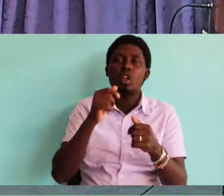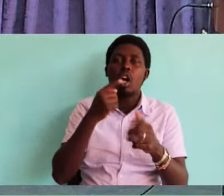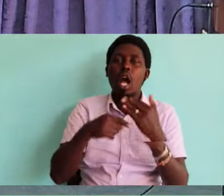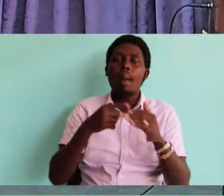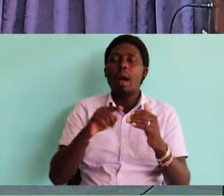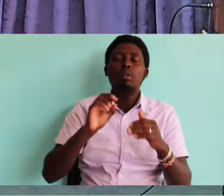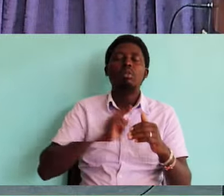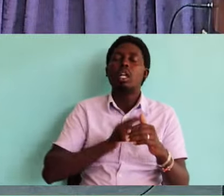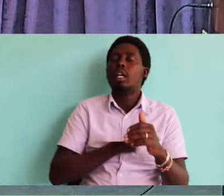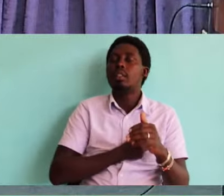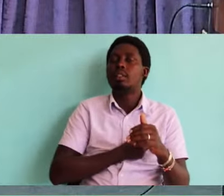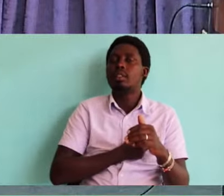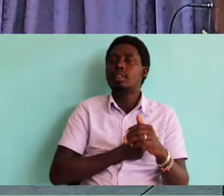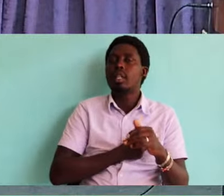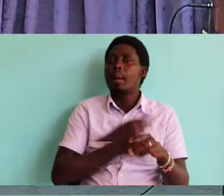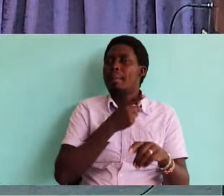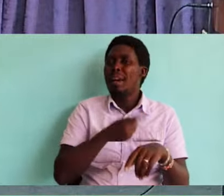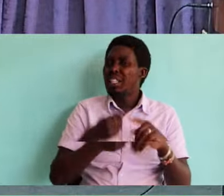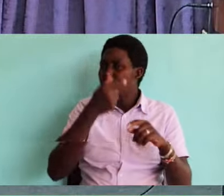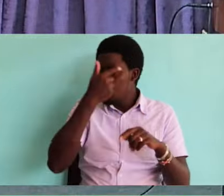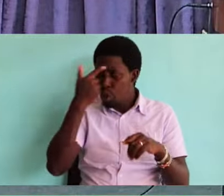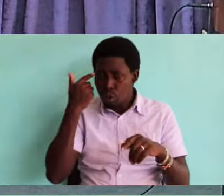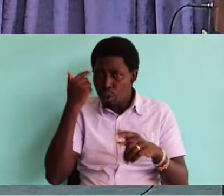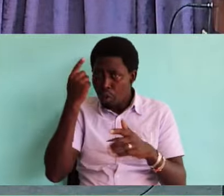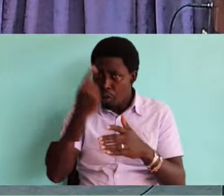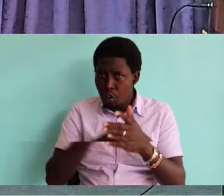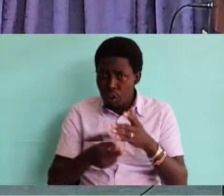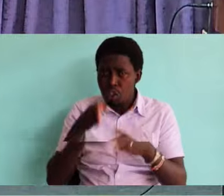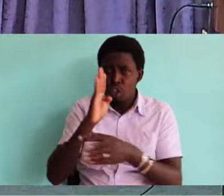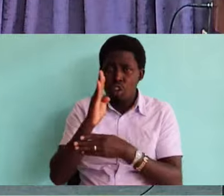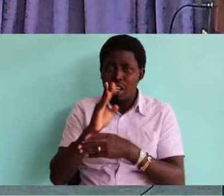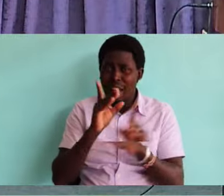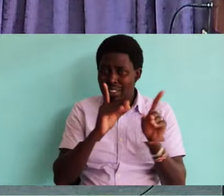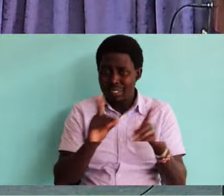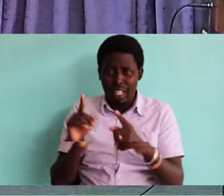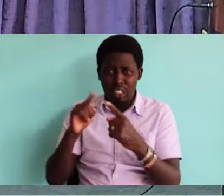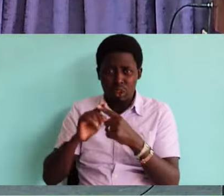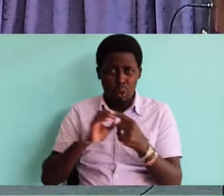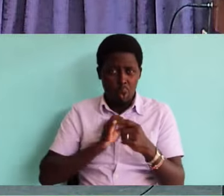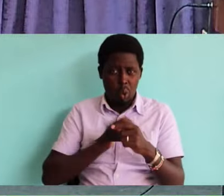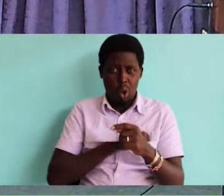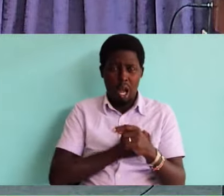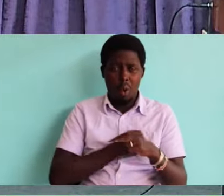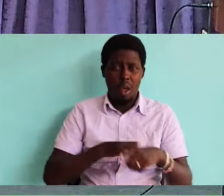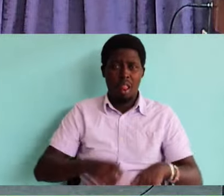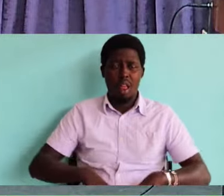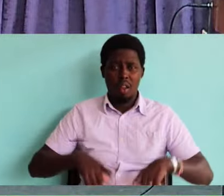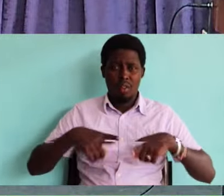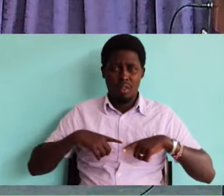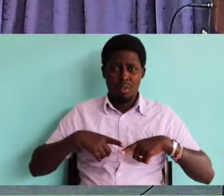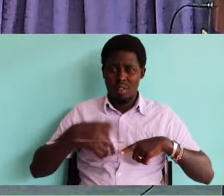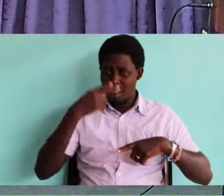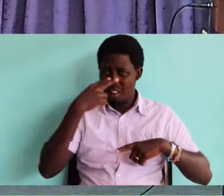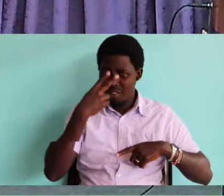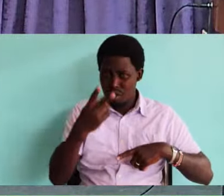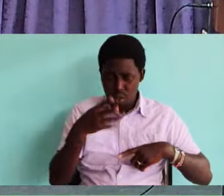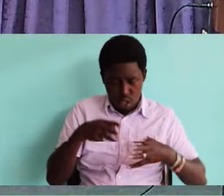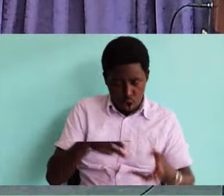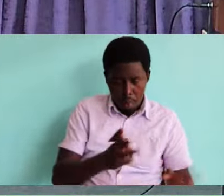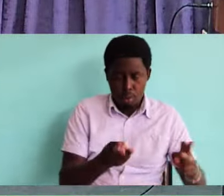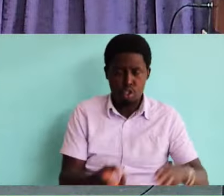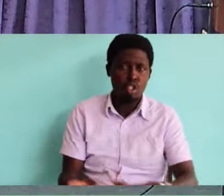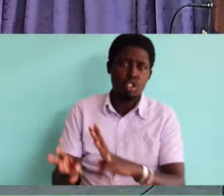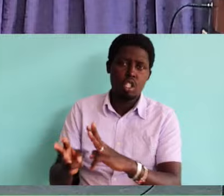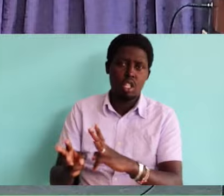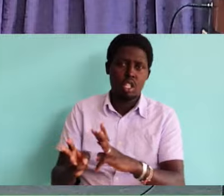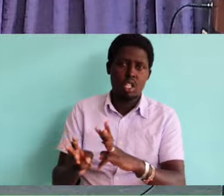us, but it is because of what God is doing in our lives. We are to see opportunities where God is leading